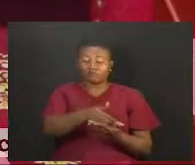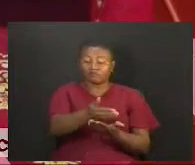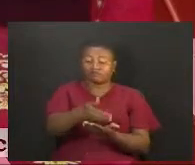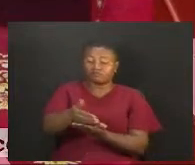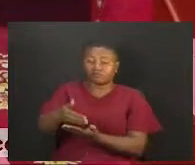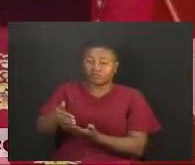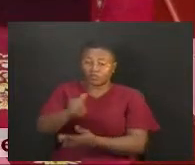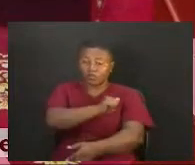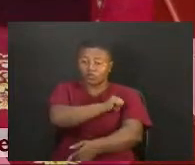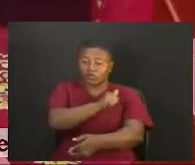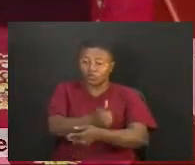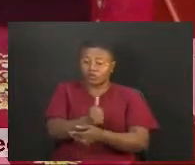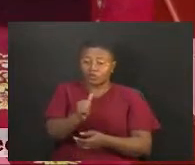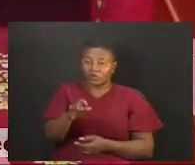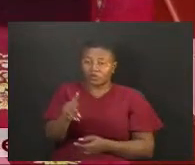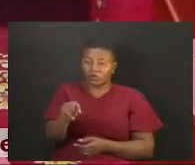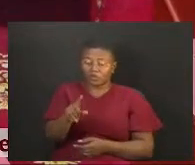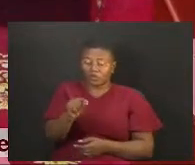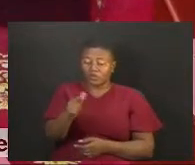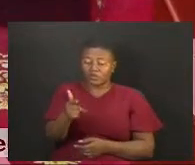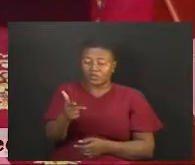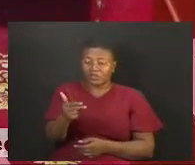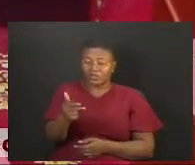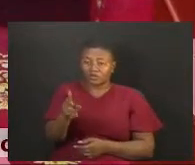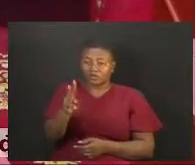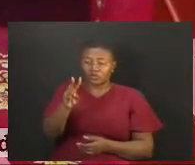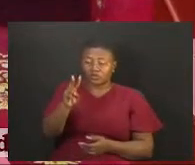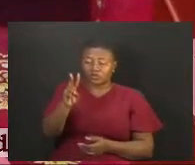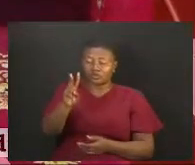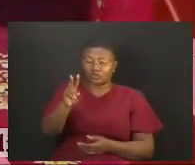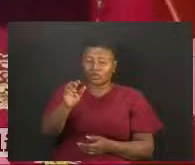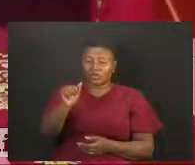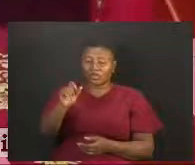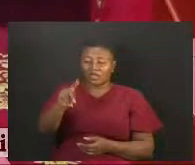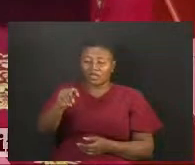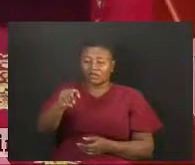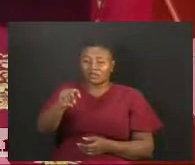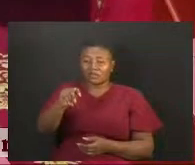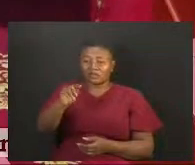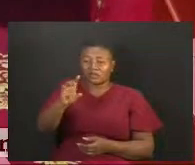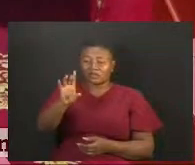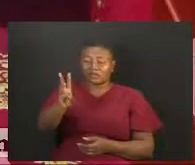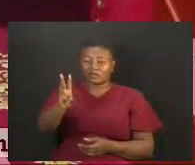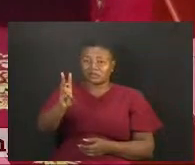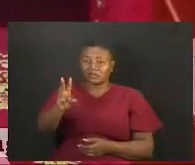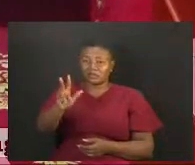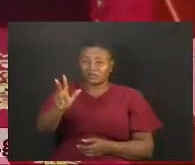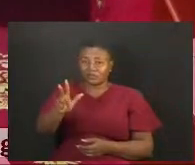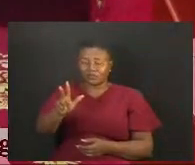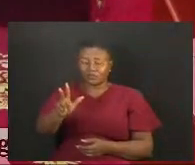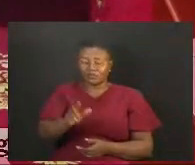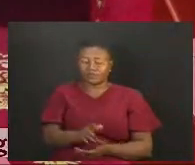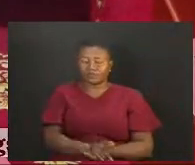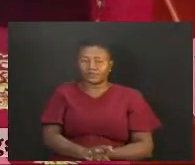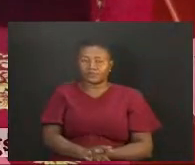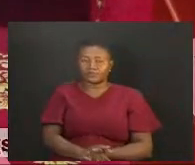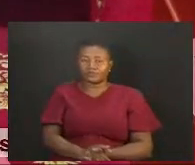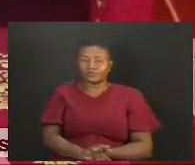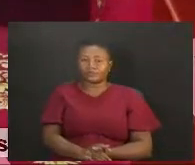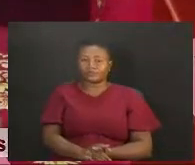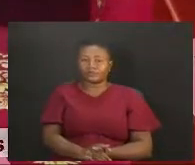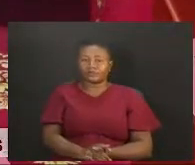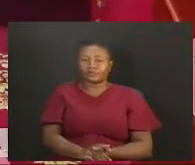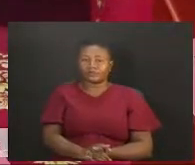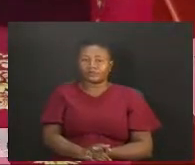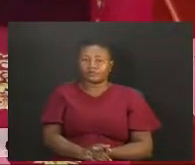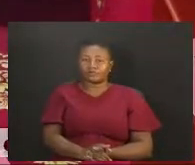Act 2003, Act 663, as amended in Act 914. Speaker, I will